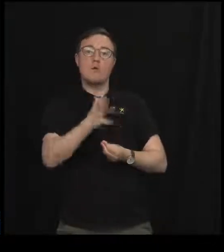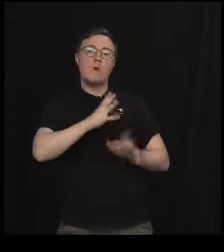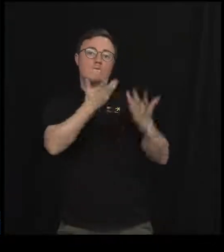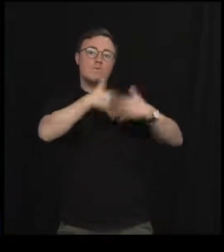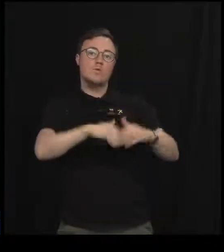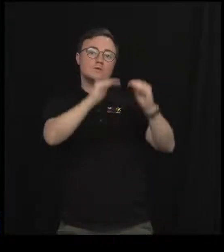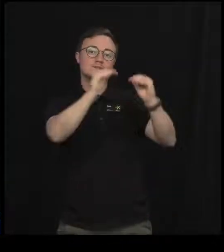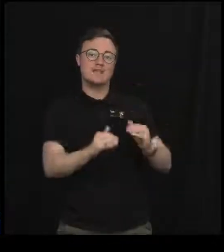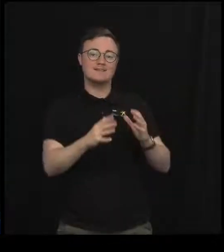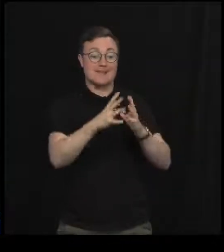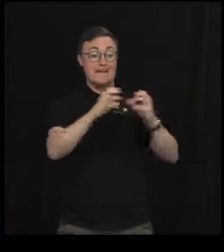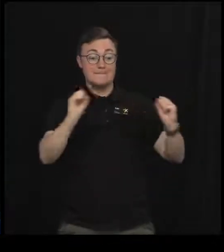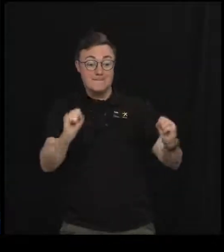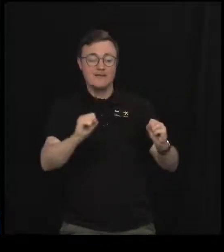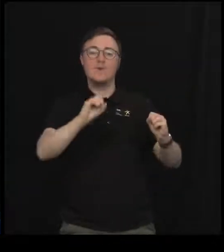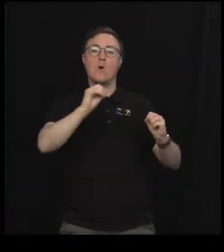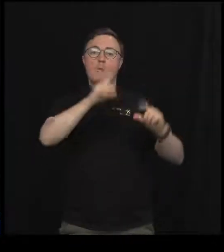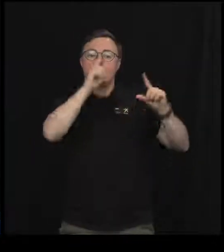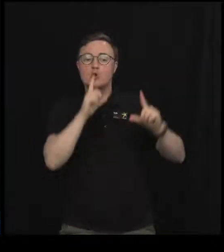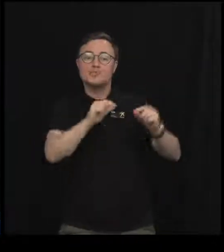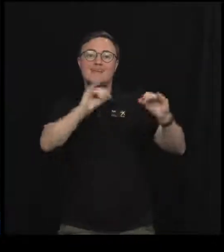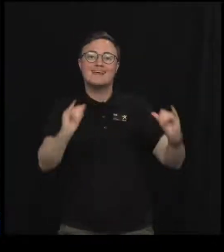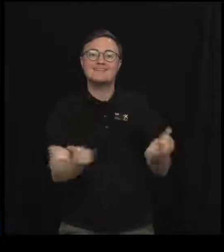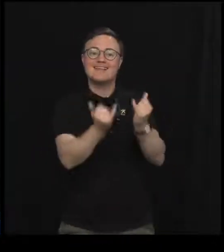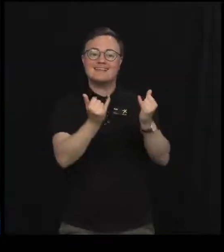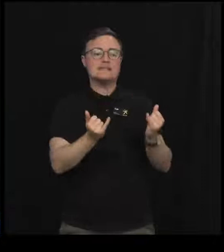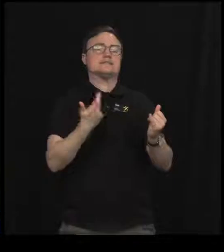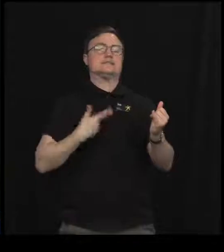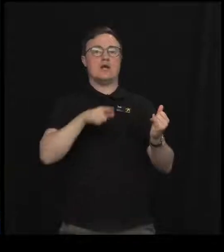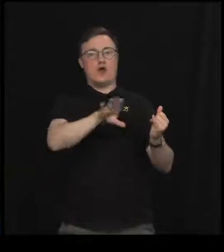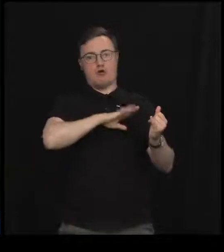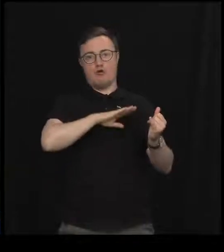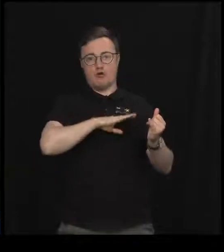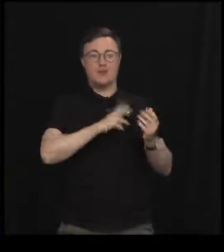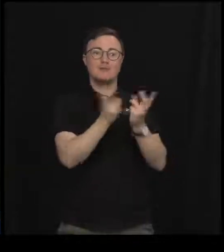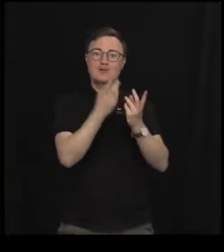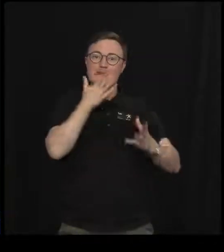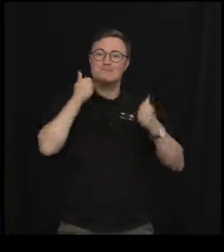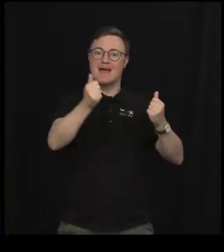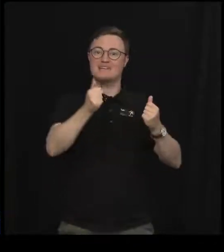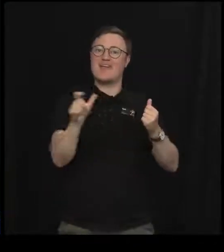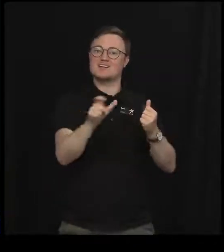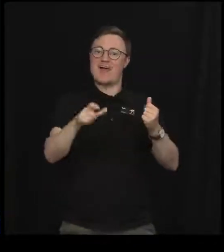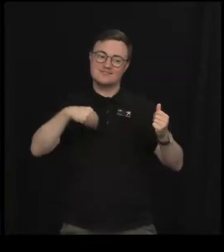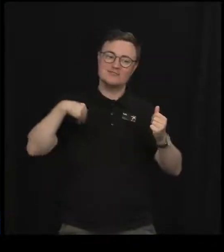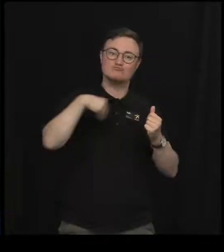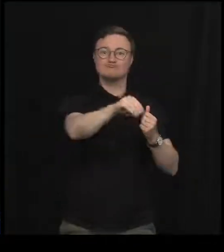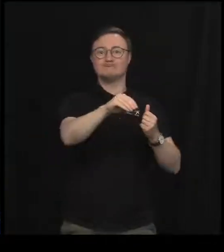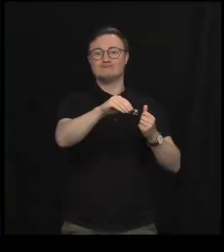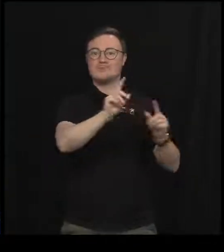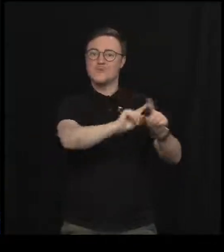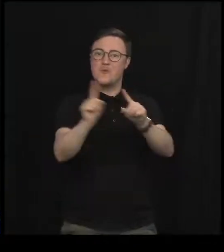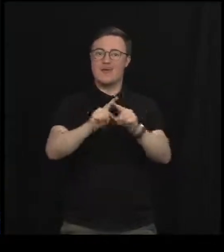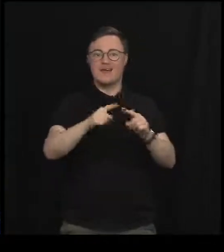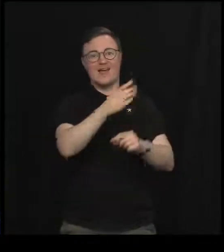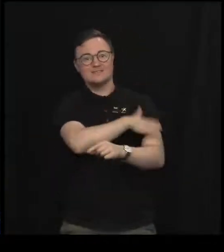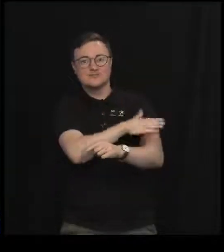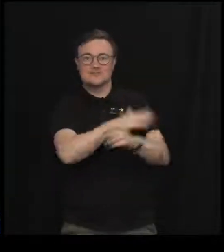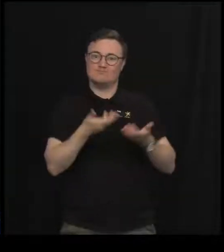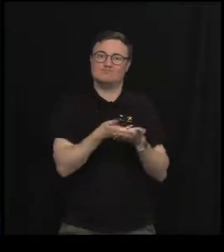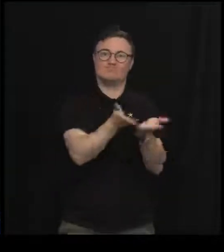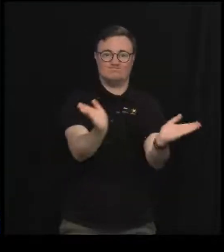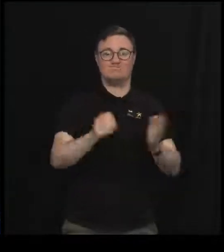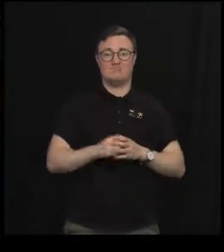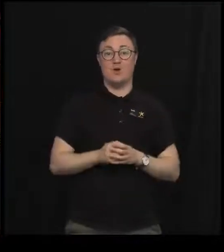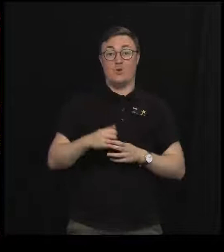you discover it, the better services you can provide to the children so that they actually have a better outcome. And in fact, through